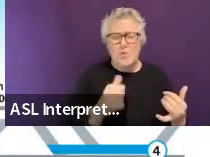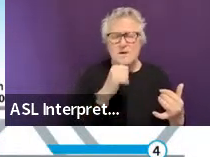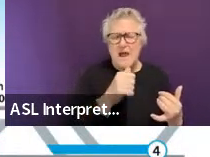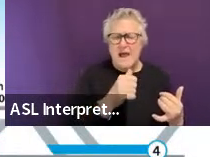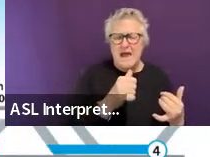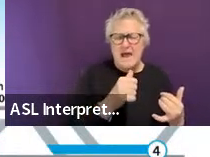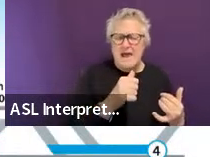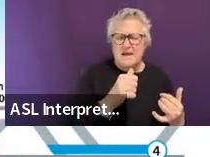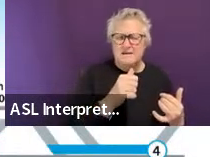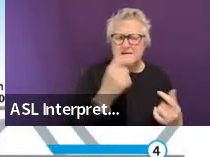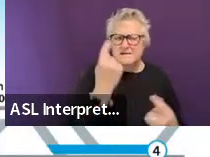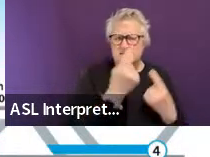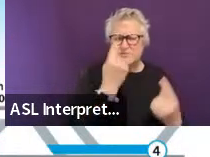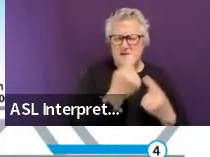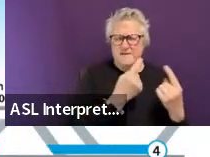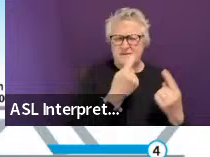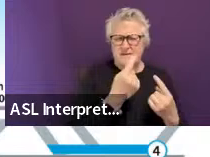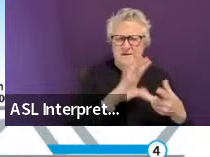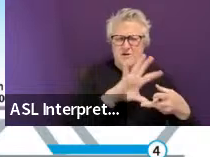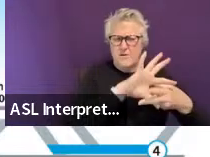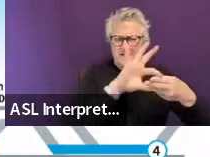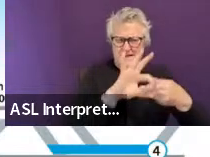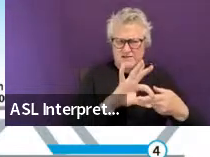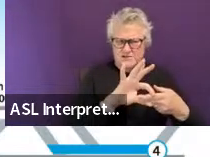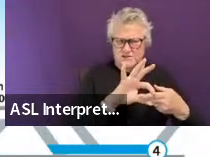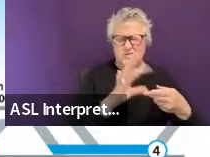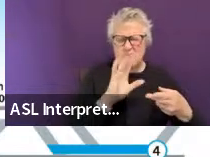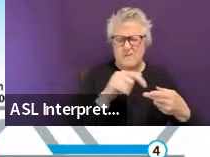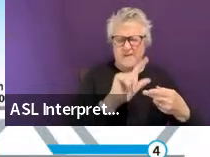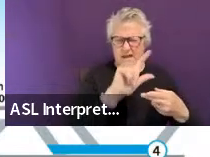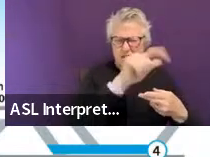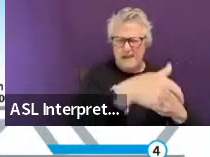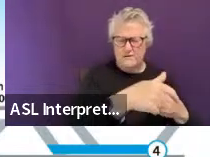about later. But when we look at the